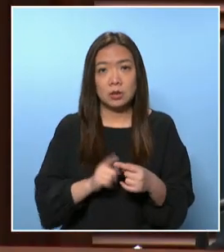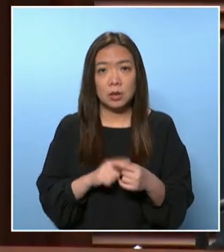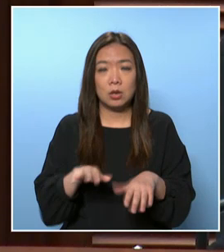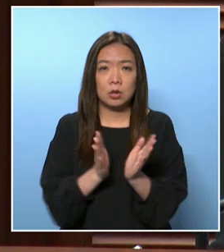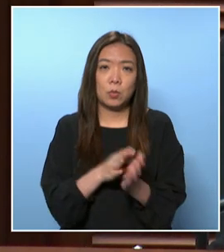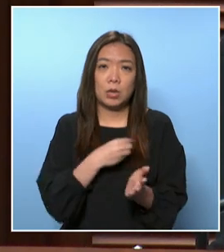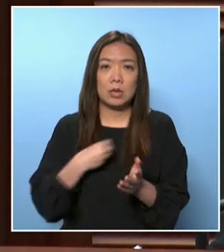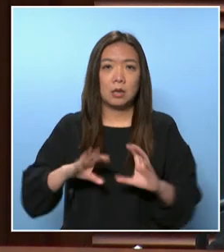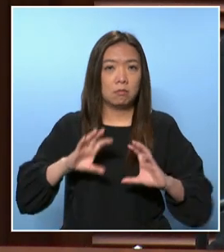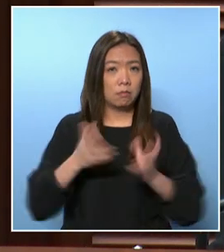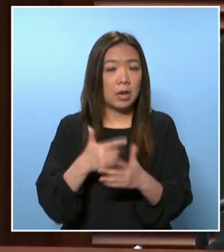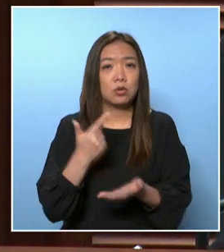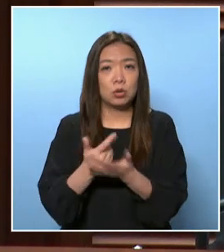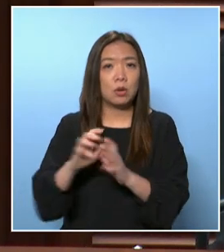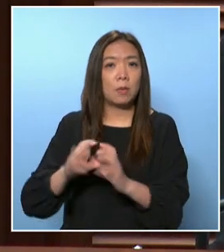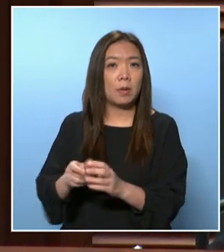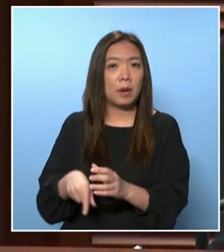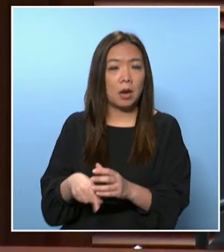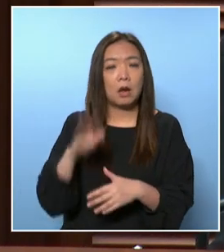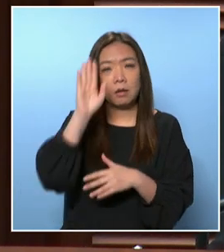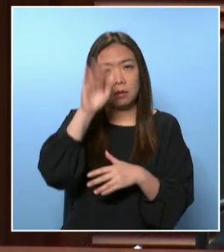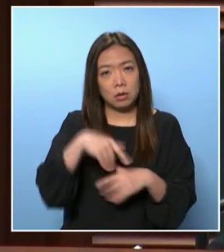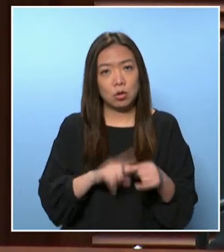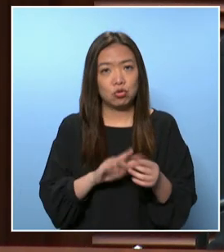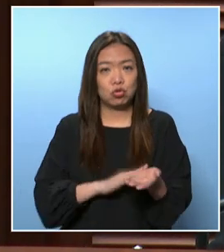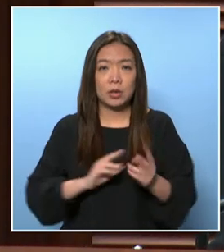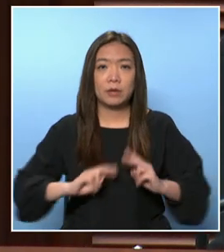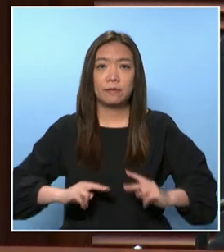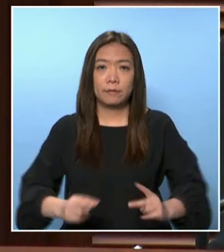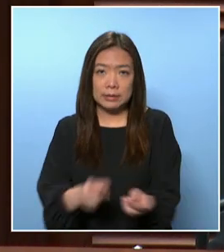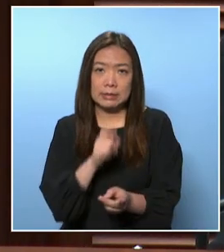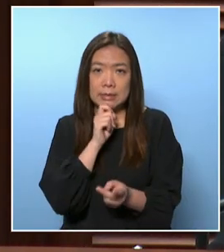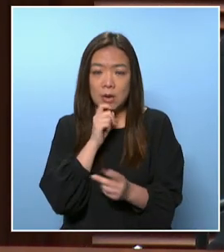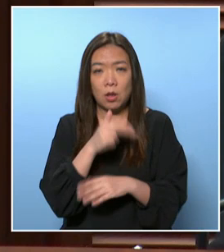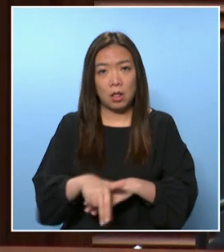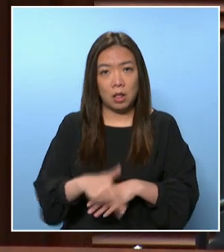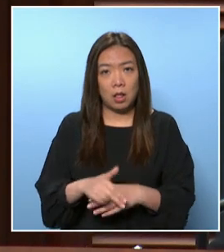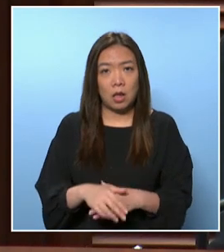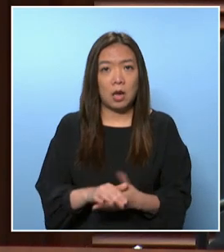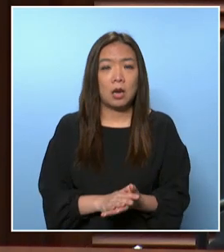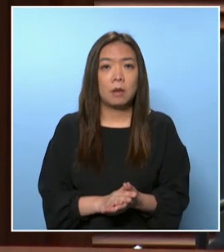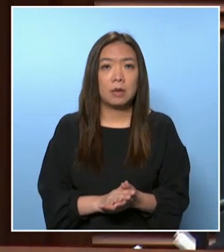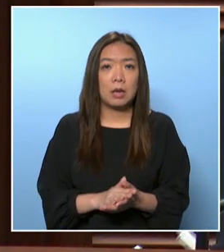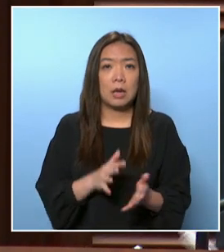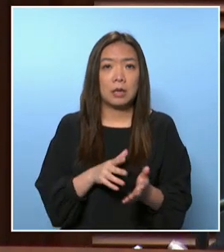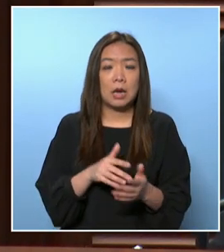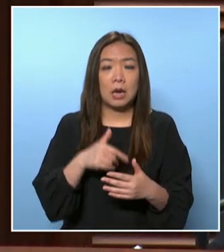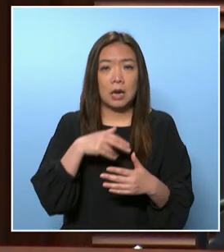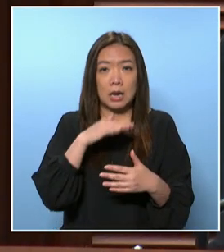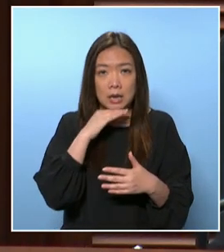be aware that the TCM is an important component of the healthcare system, that there's going to be